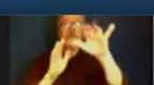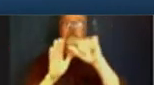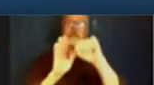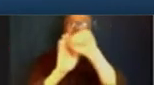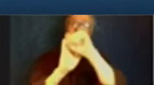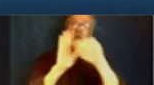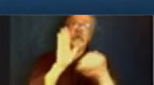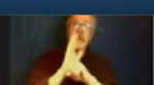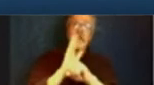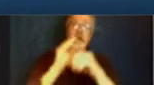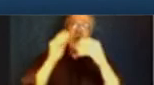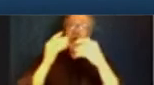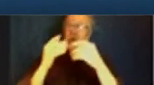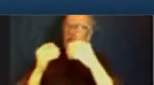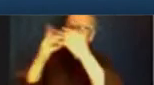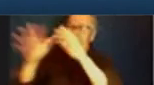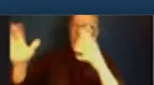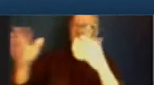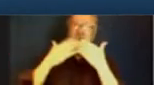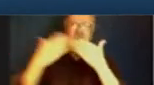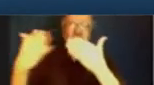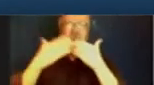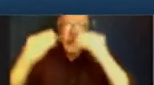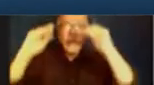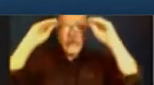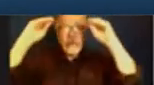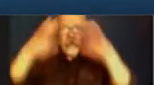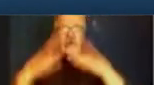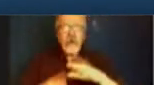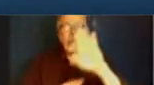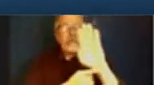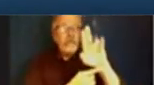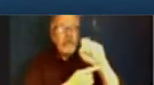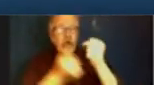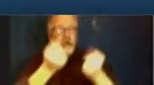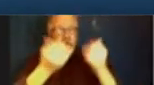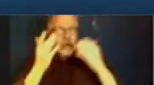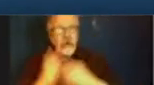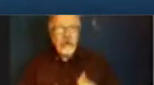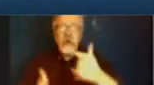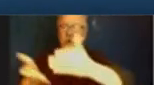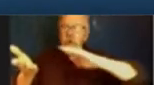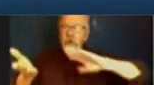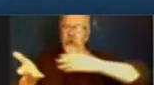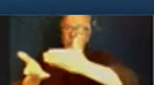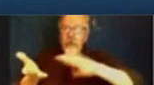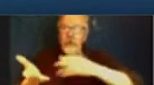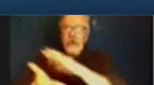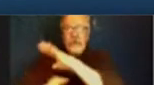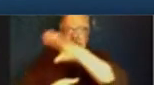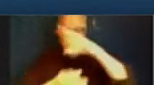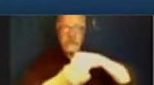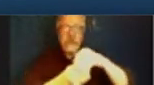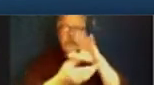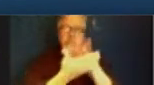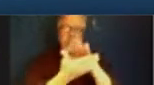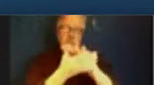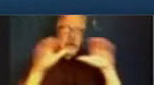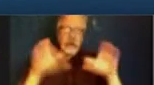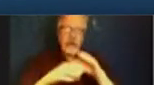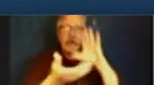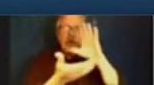community, bus drivers, cooks, custodial, teachers, counselors, superintendents,